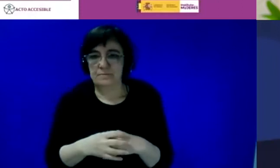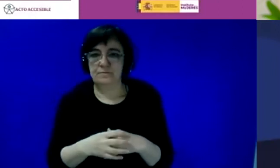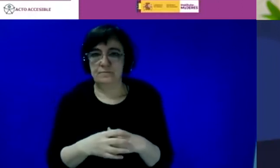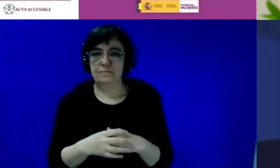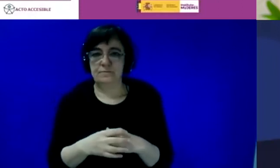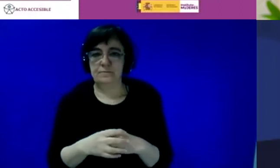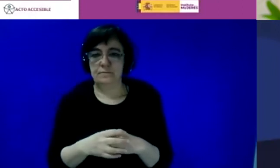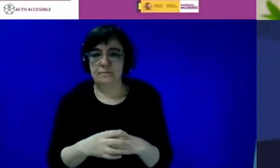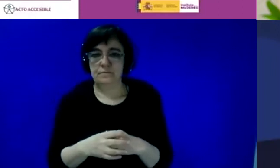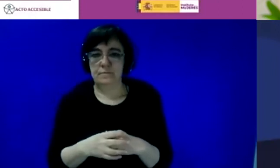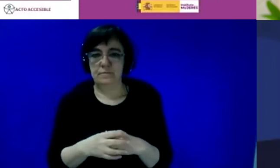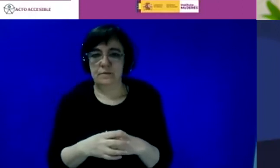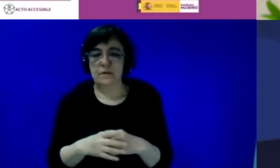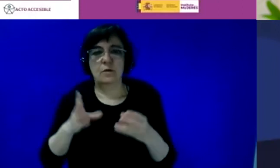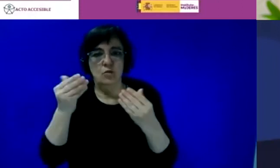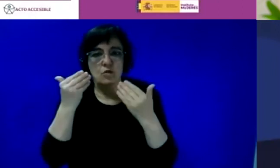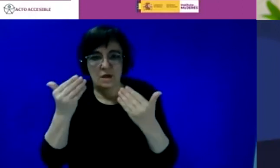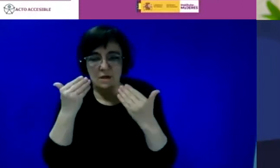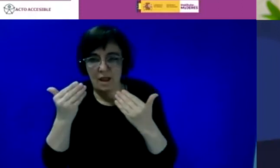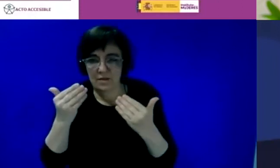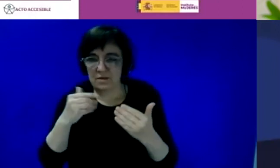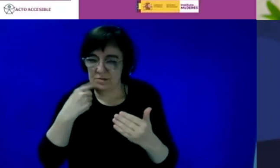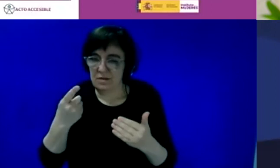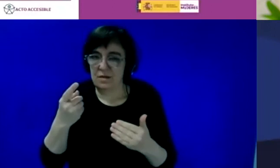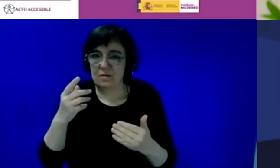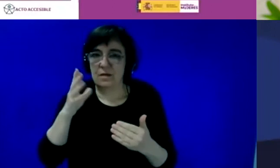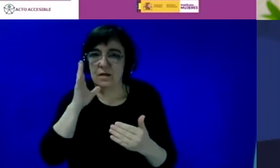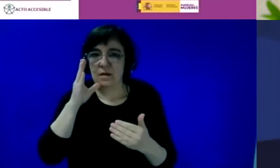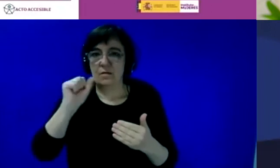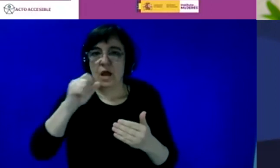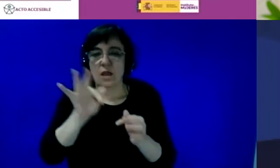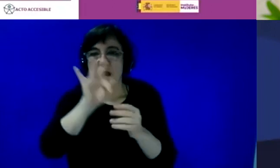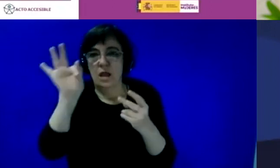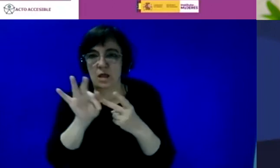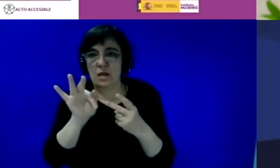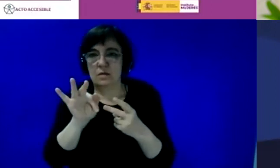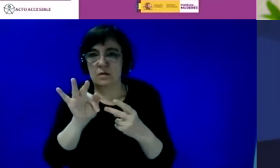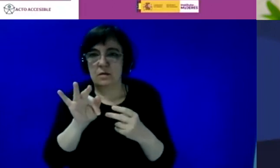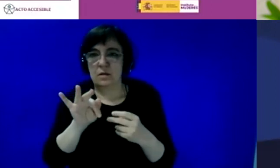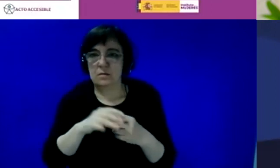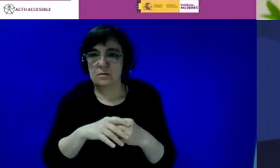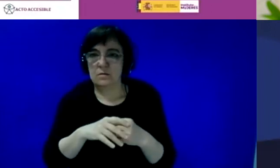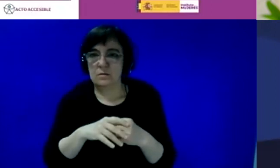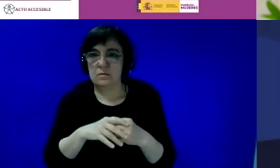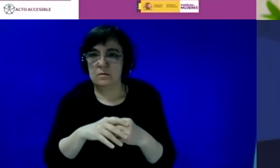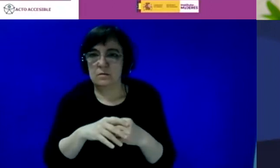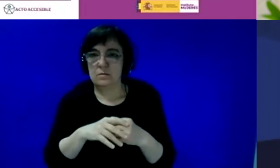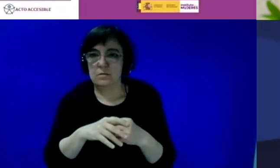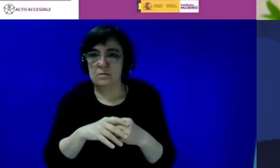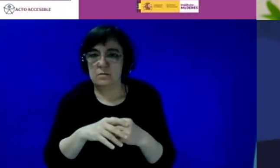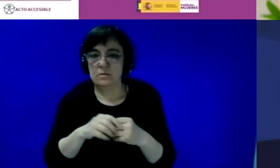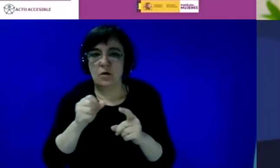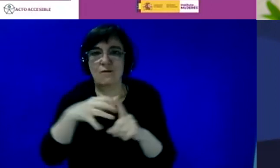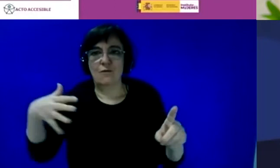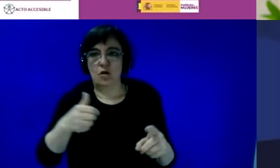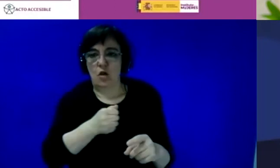Polish Disability Forum. I think Adam is already with us. Adam, are you there? Yes,